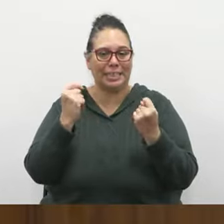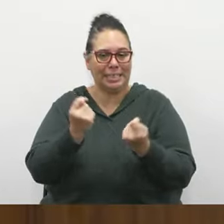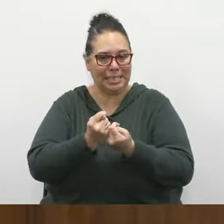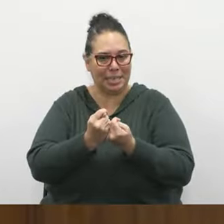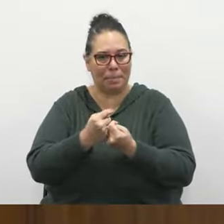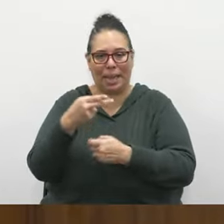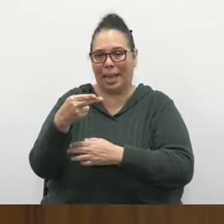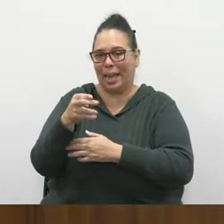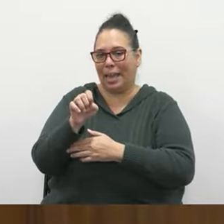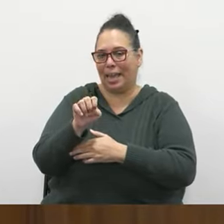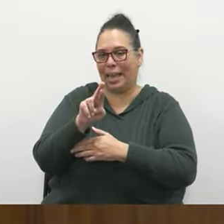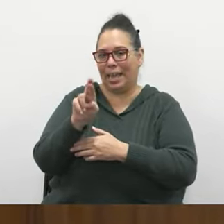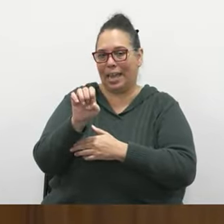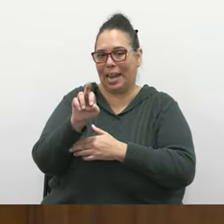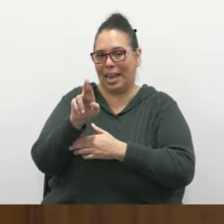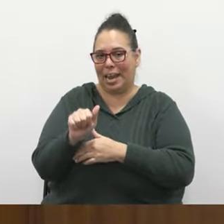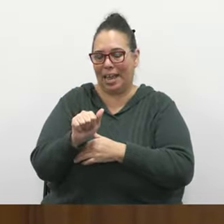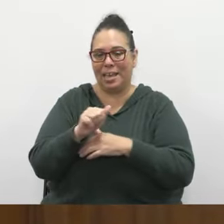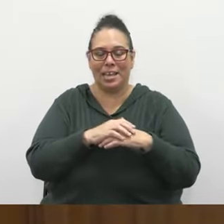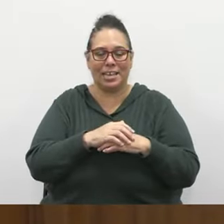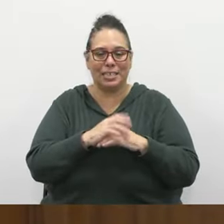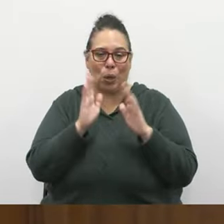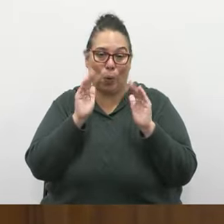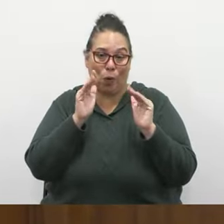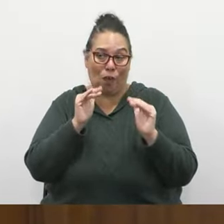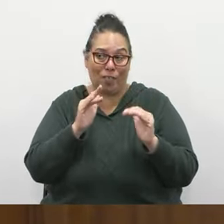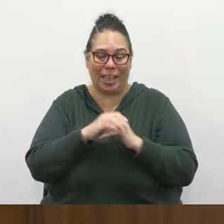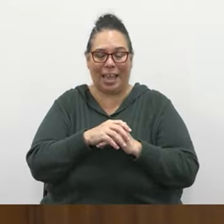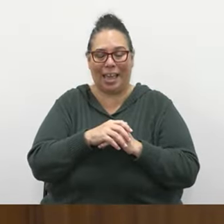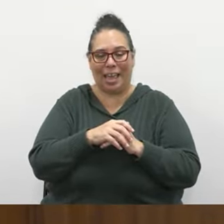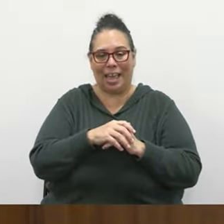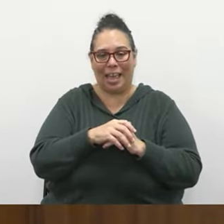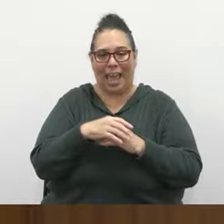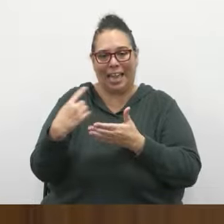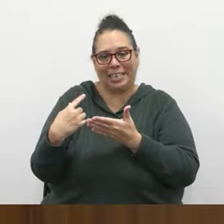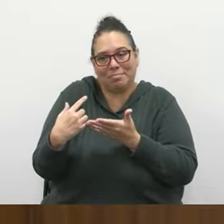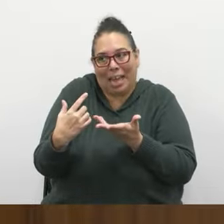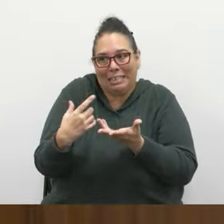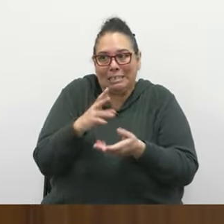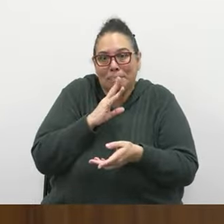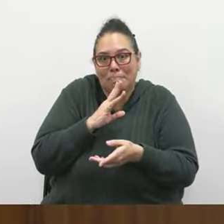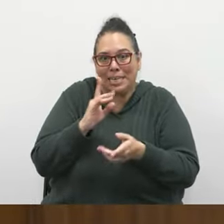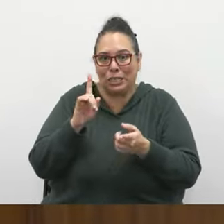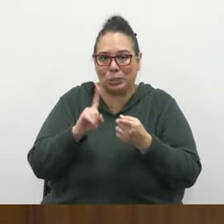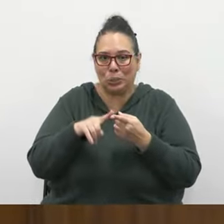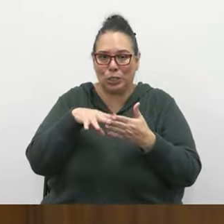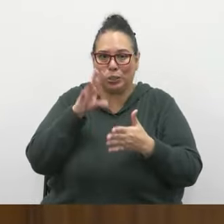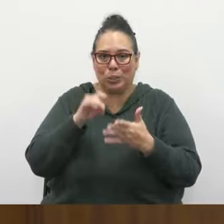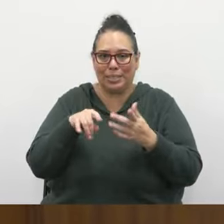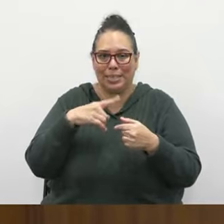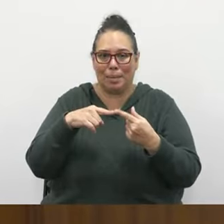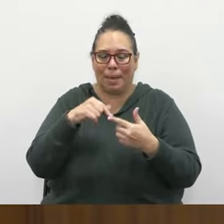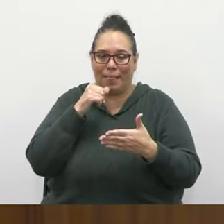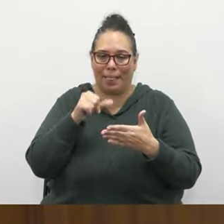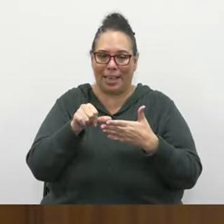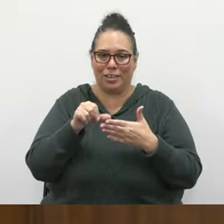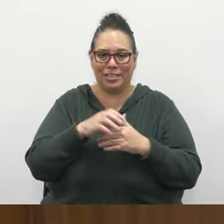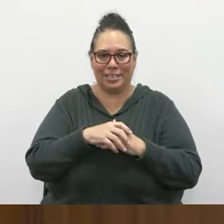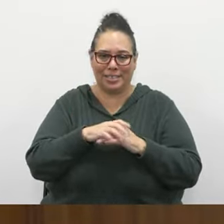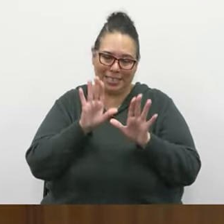Herrera Nieto. And hopefully I get a chance to address the students as well about their letters. So thank you for that.